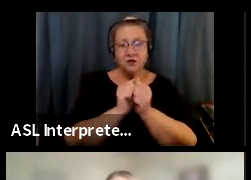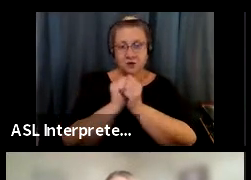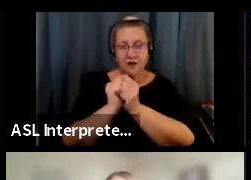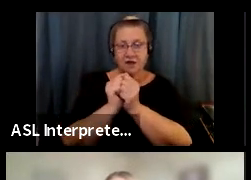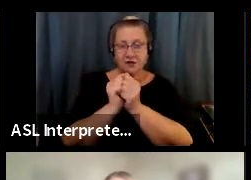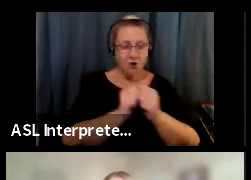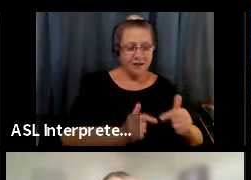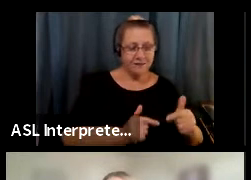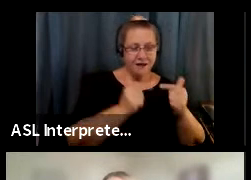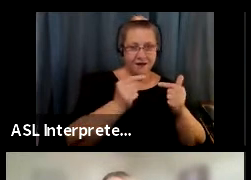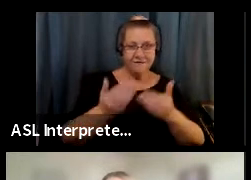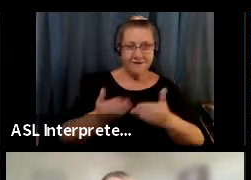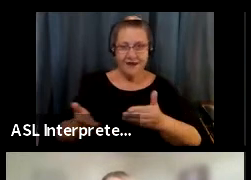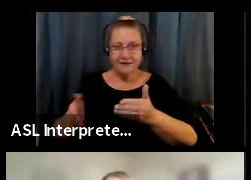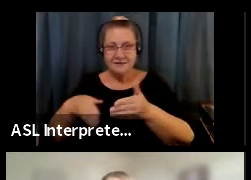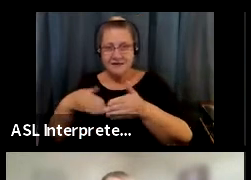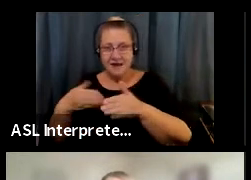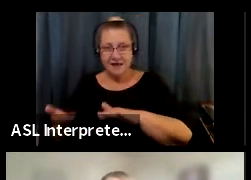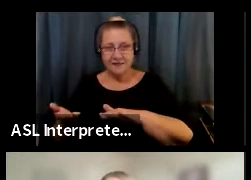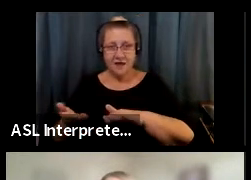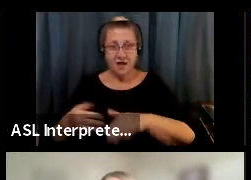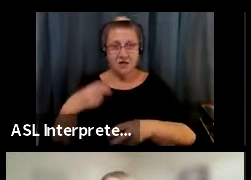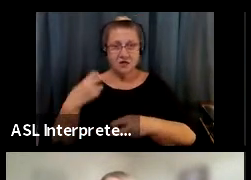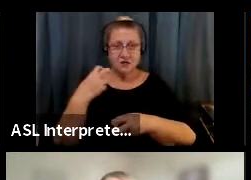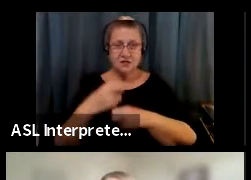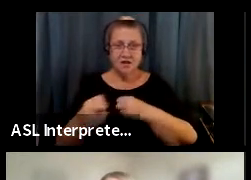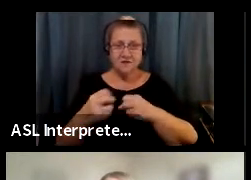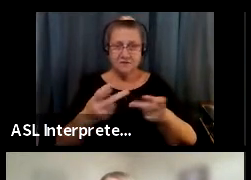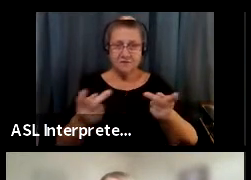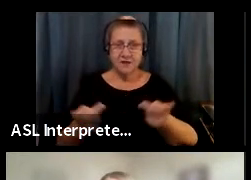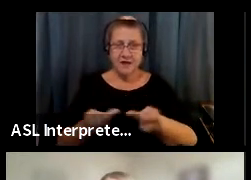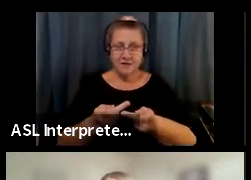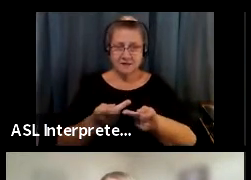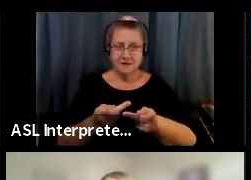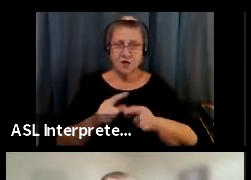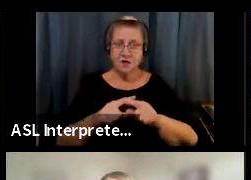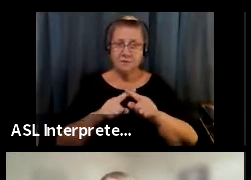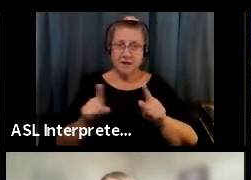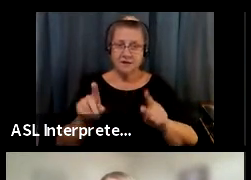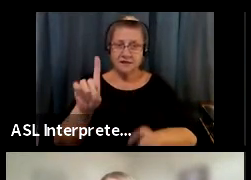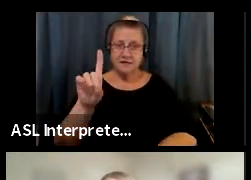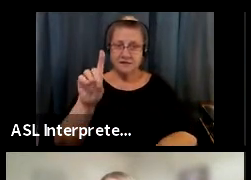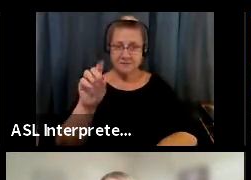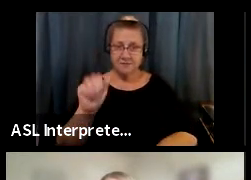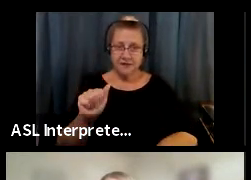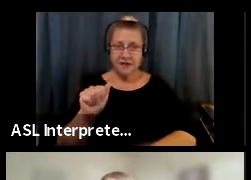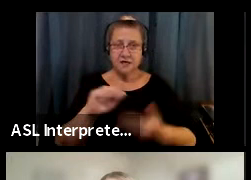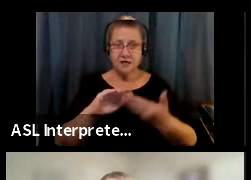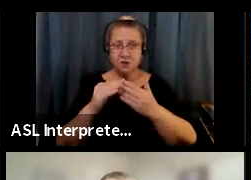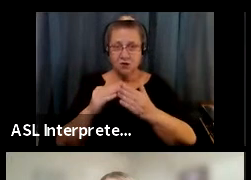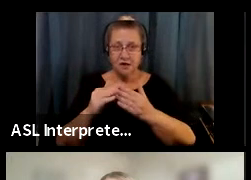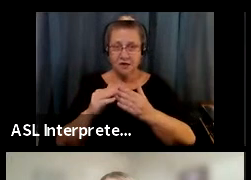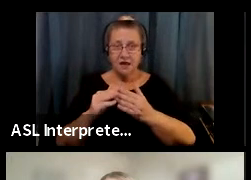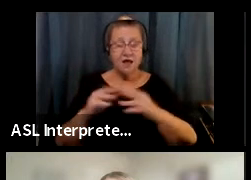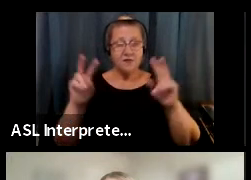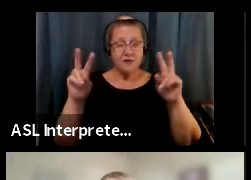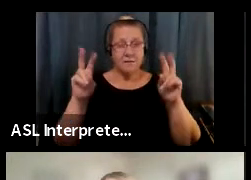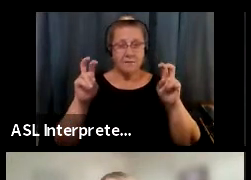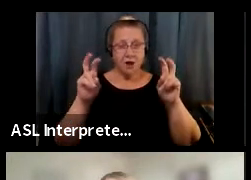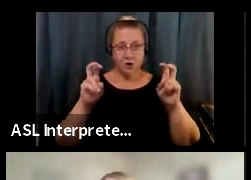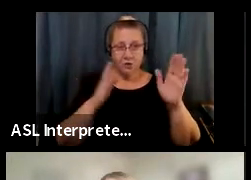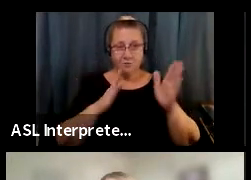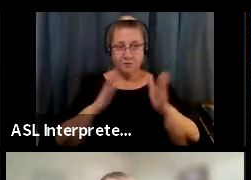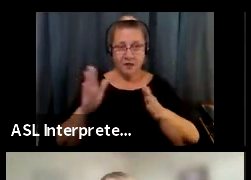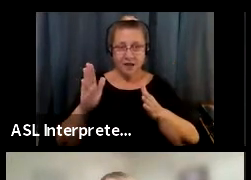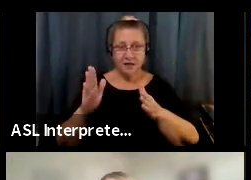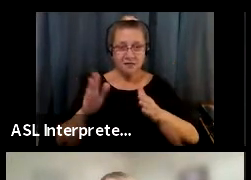to be, but for the disability community, whose foundational motto is nothing about us without us, there is